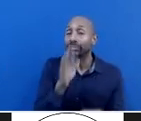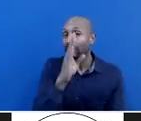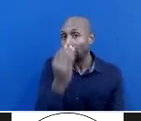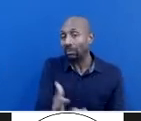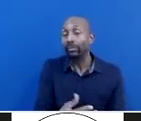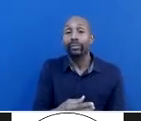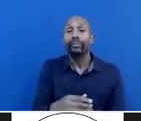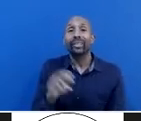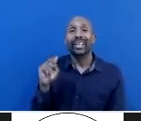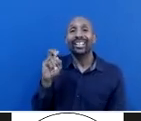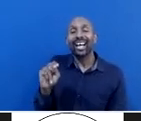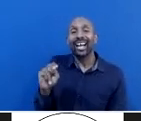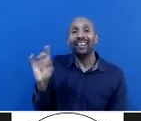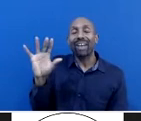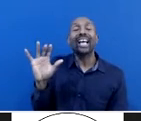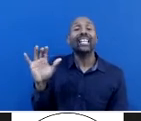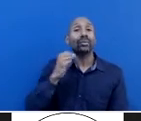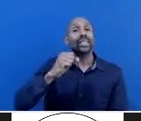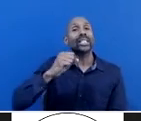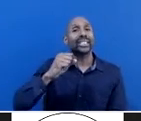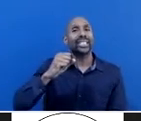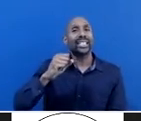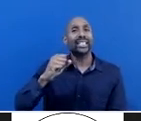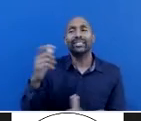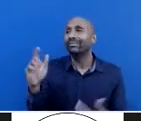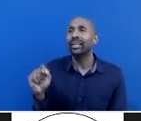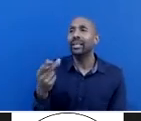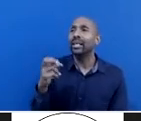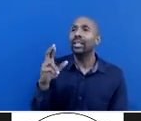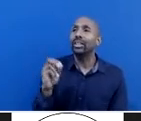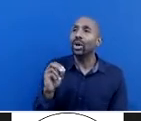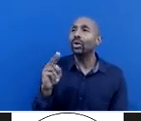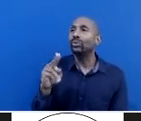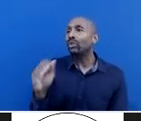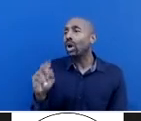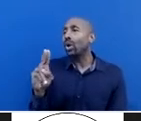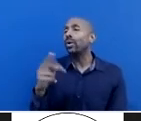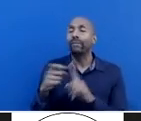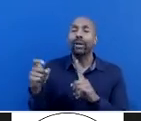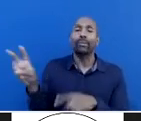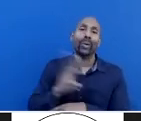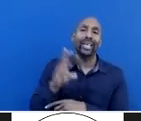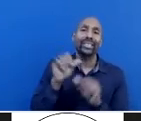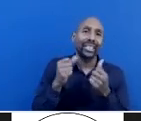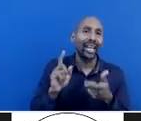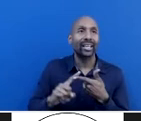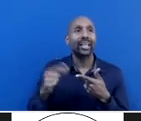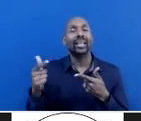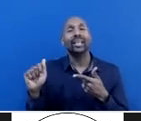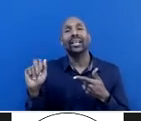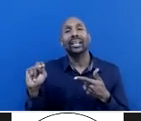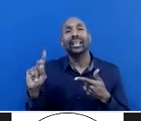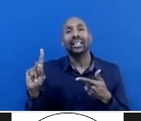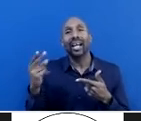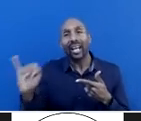Nonviolent resistance had been theorized by Thoreau and other folks in Western societies. Gandhi had used it with great success. King used